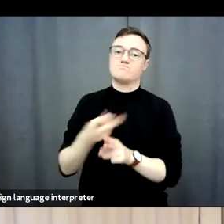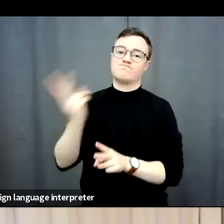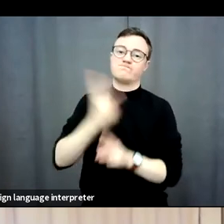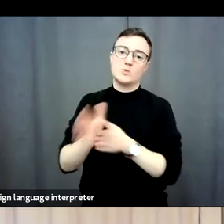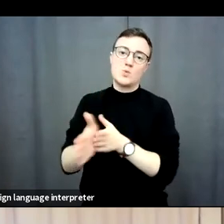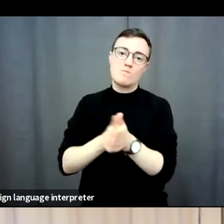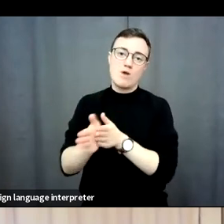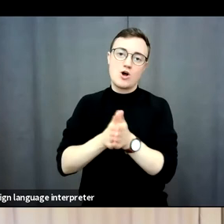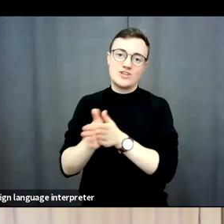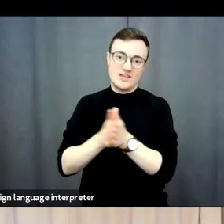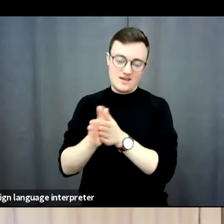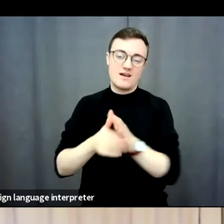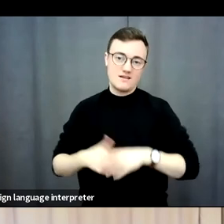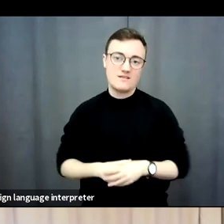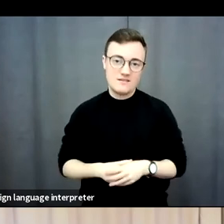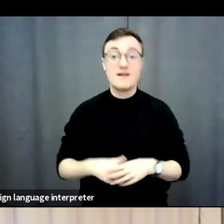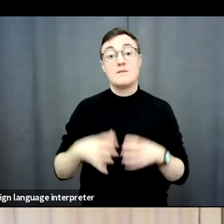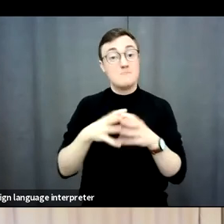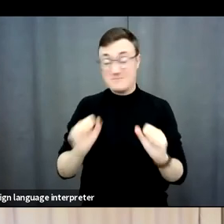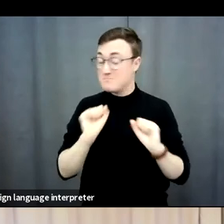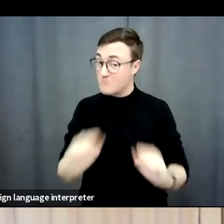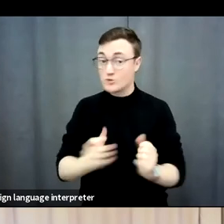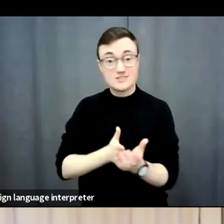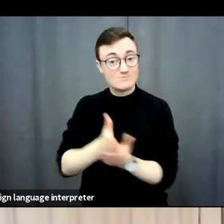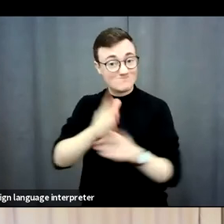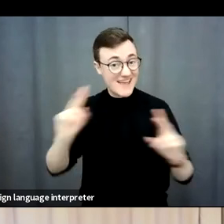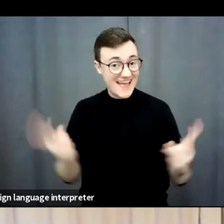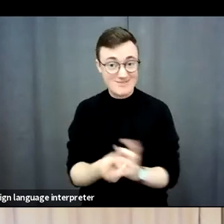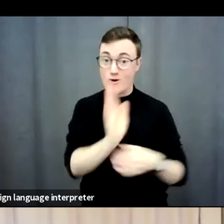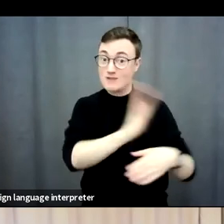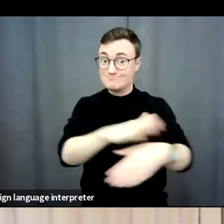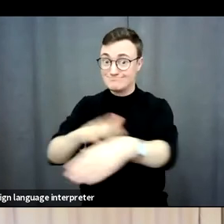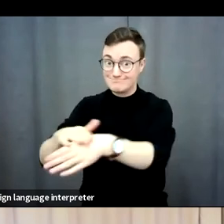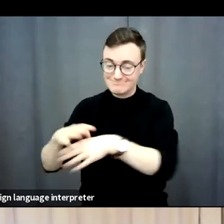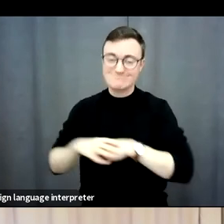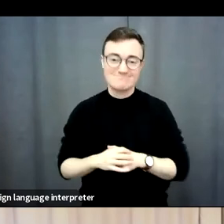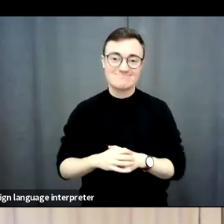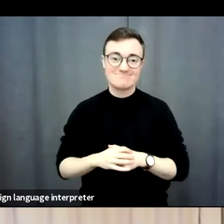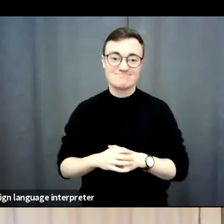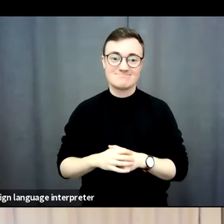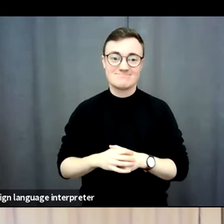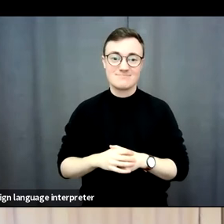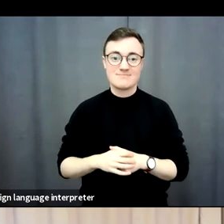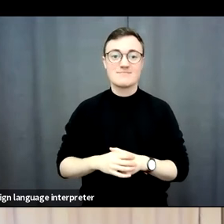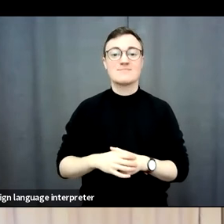more challenges, but you have to do it anyway. And then we come to this one, that there are